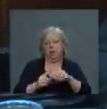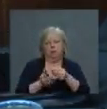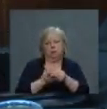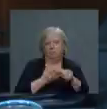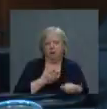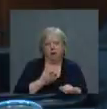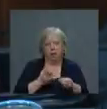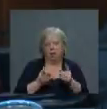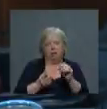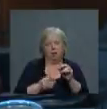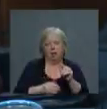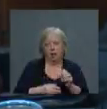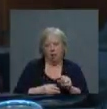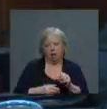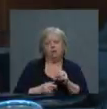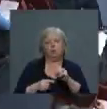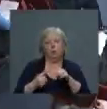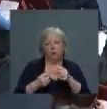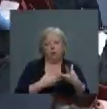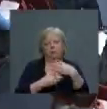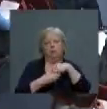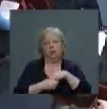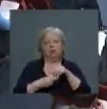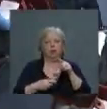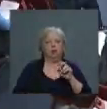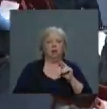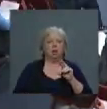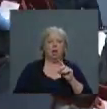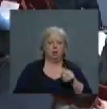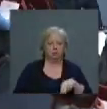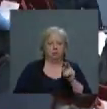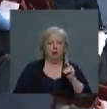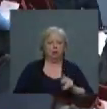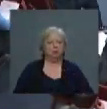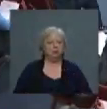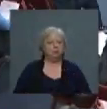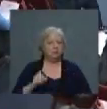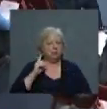them when they were put in the land bank, Director Hendricks.